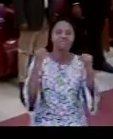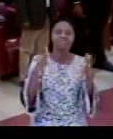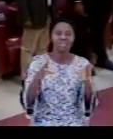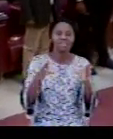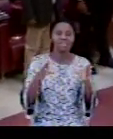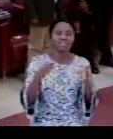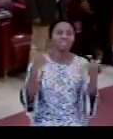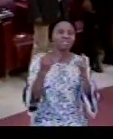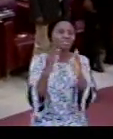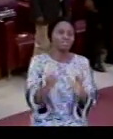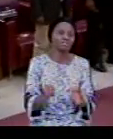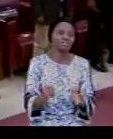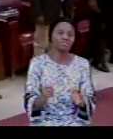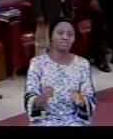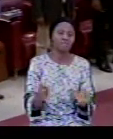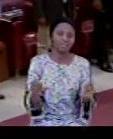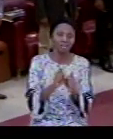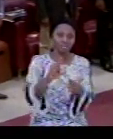as a reach out.